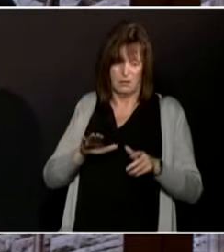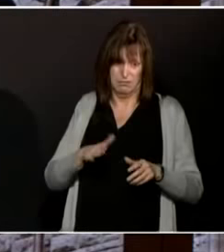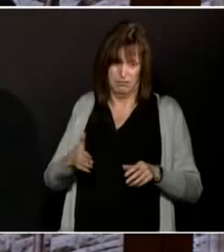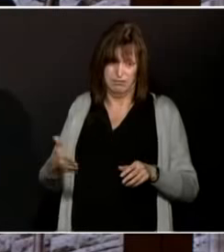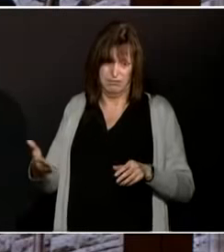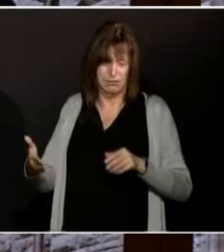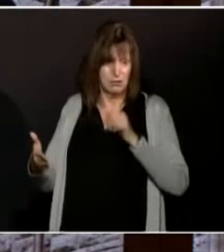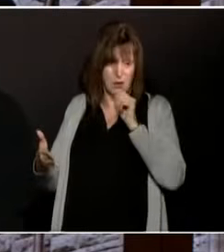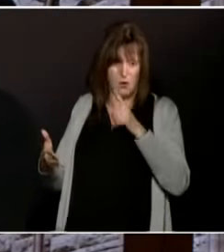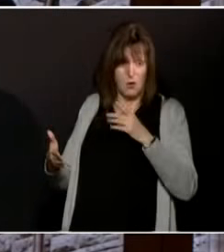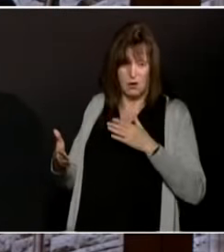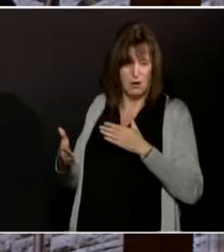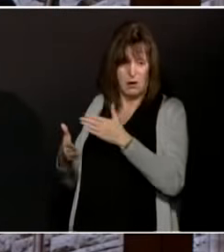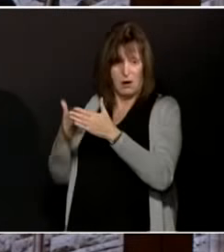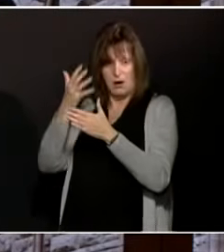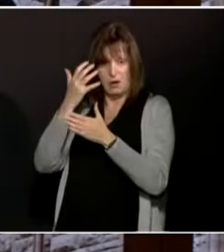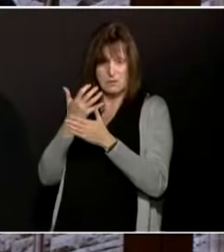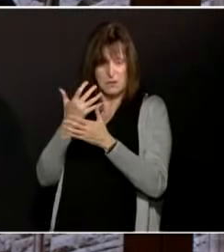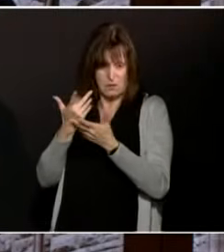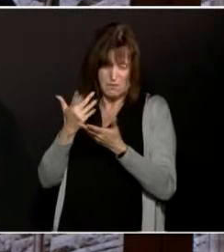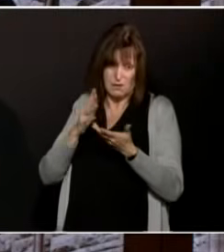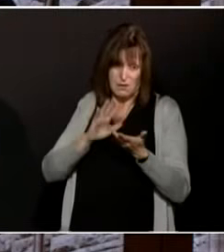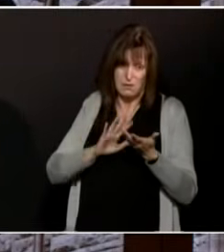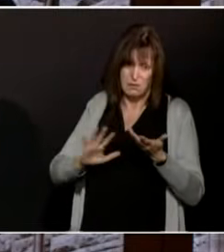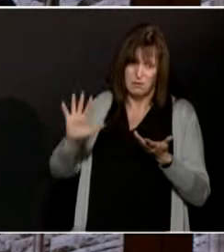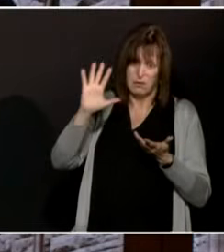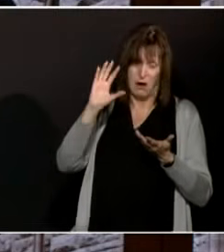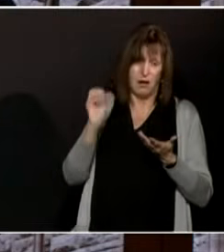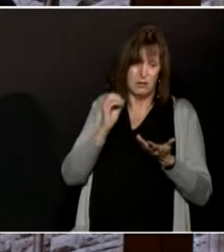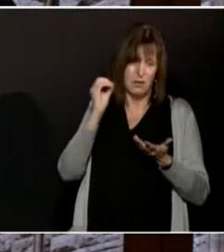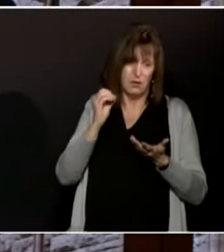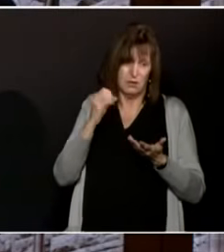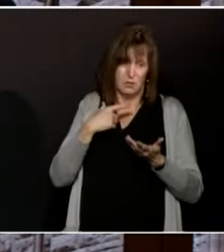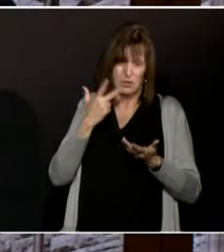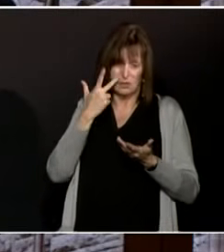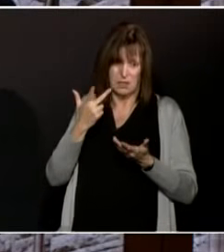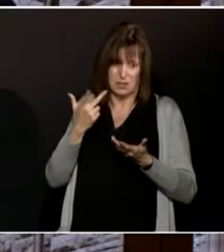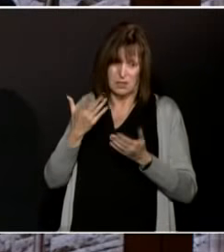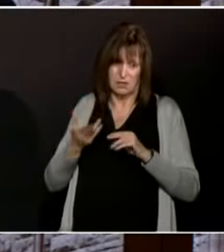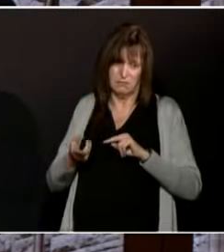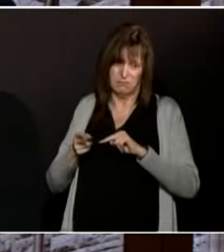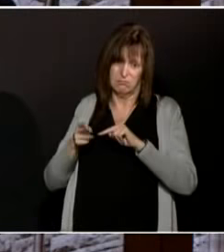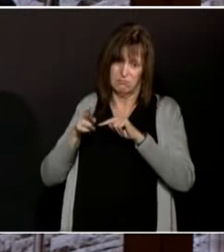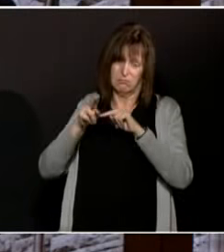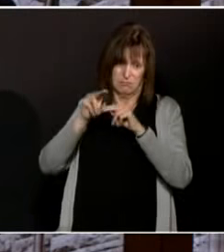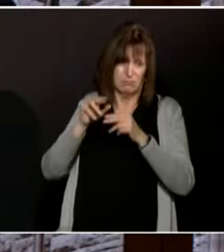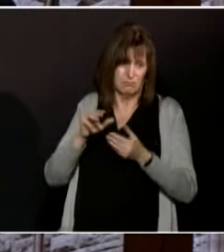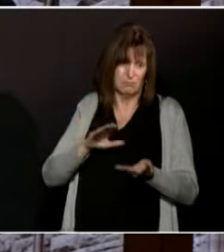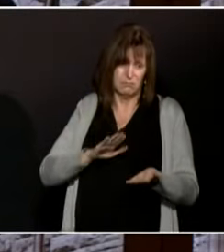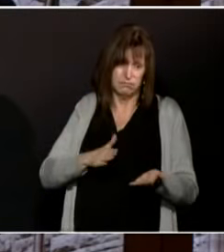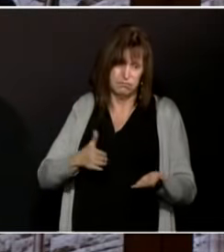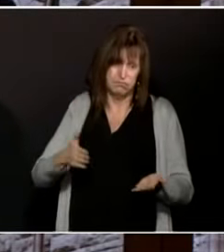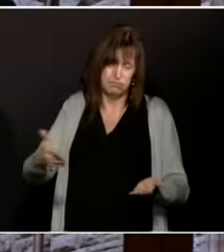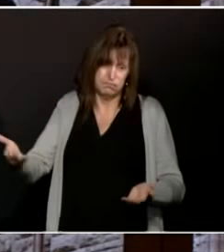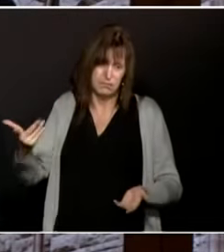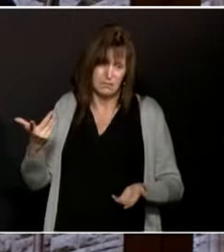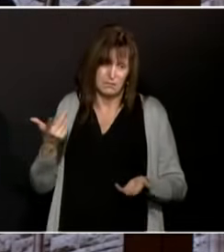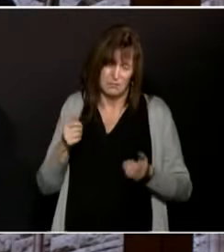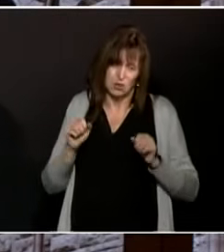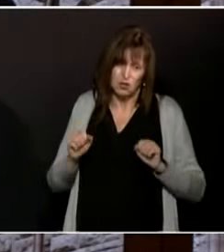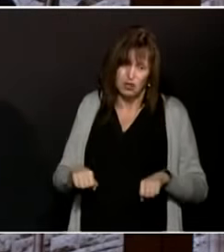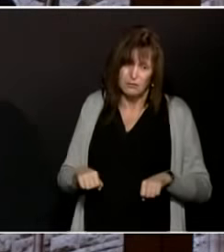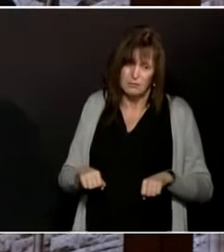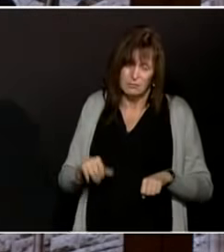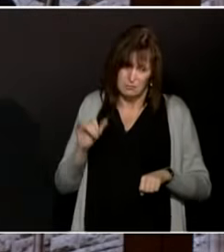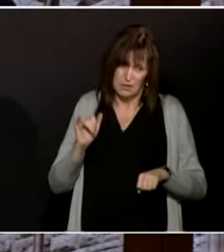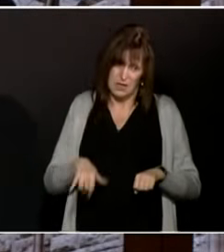there. No one wants to go there, but it is a reality. And you have to understand that that's what a pandemic does. But we can do it.